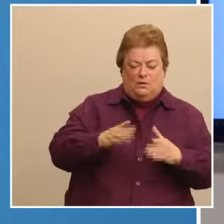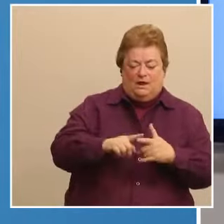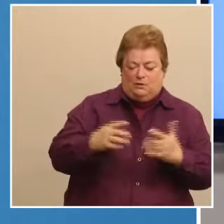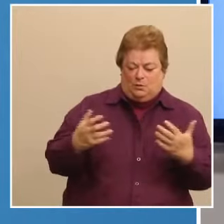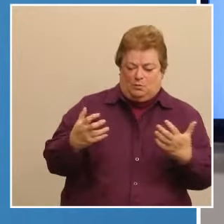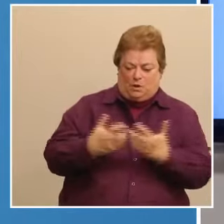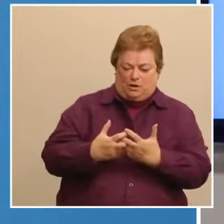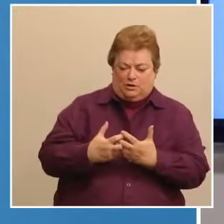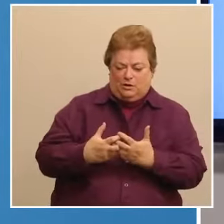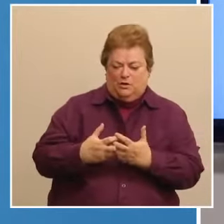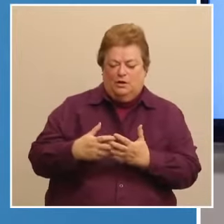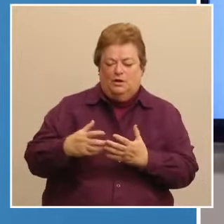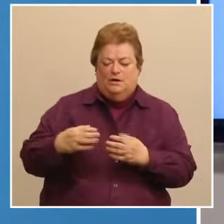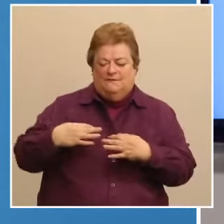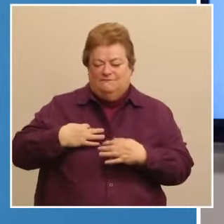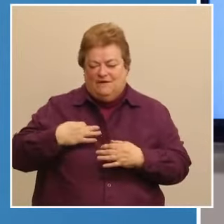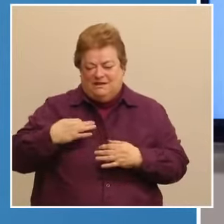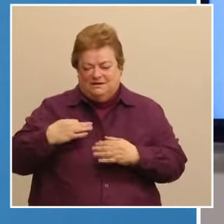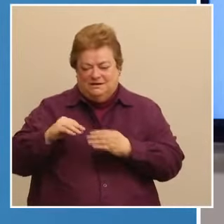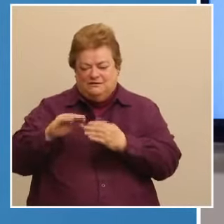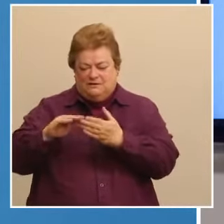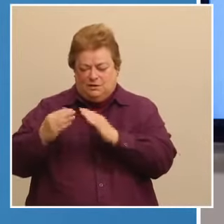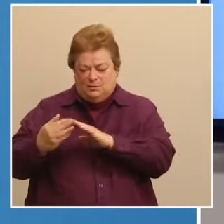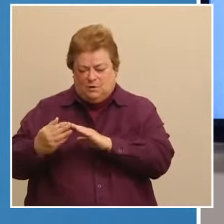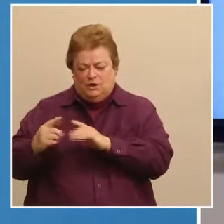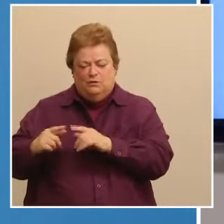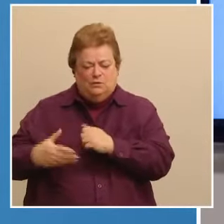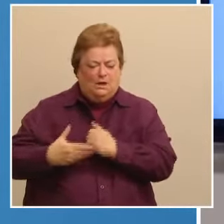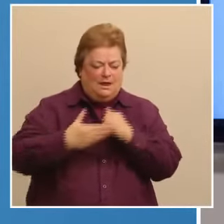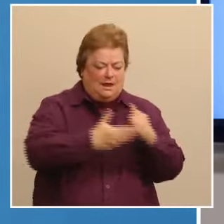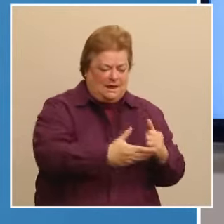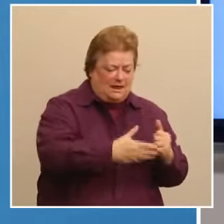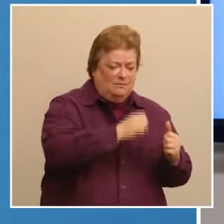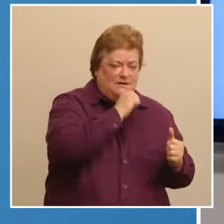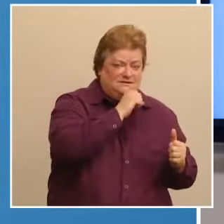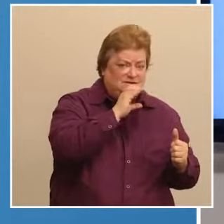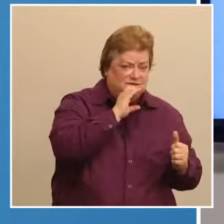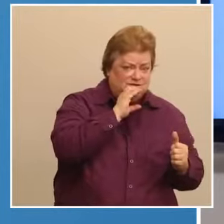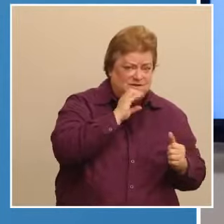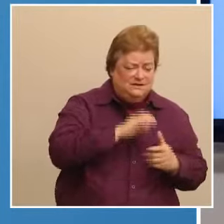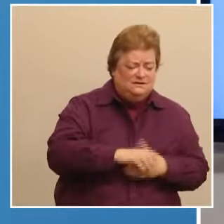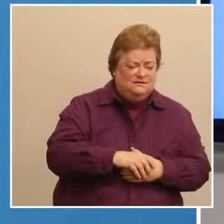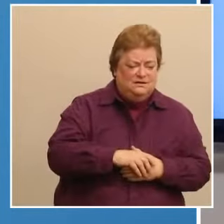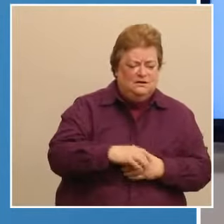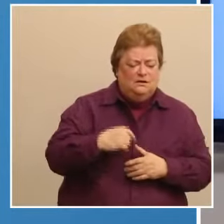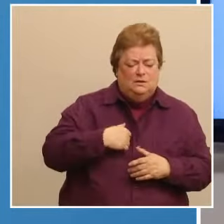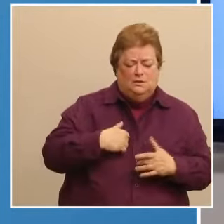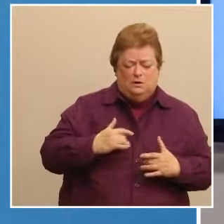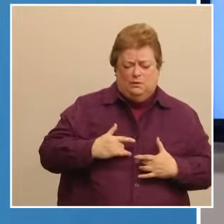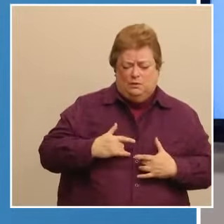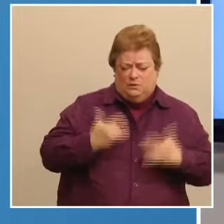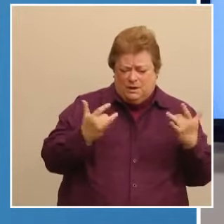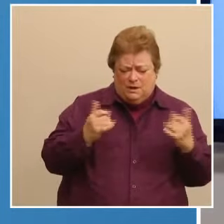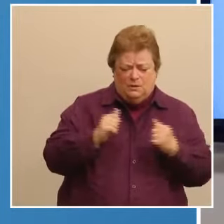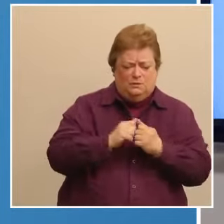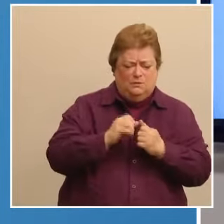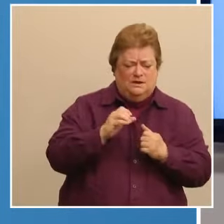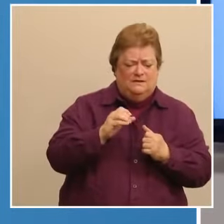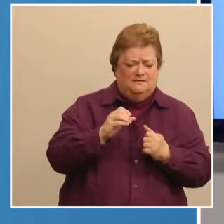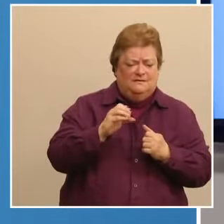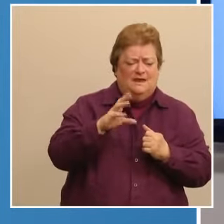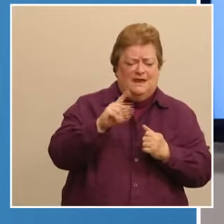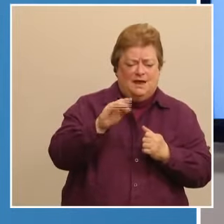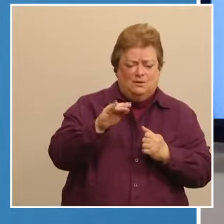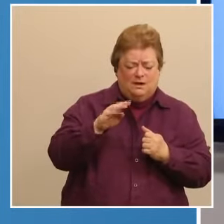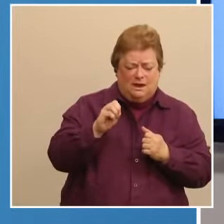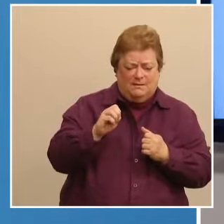partnering volunteers in the community to help seniors. And we've been so thrilled with the outcome and the success of this